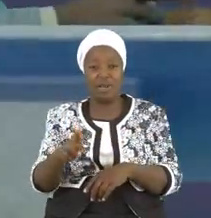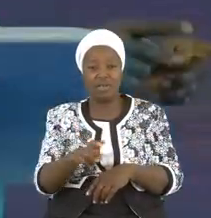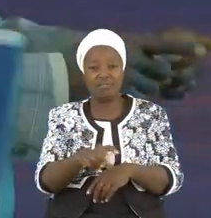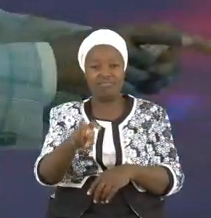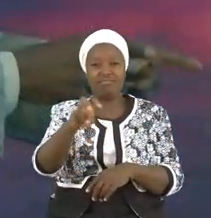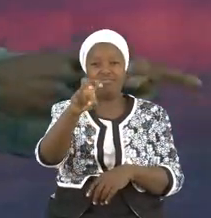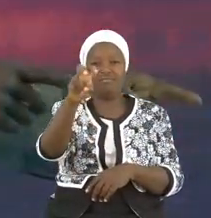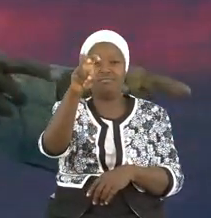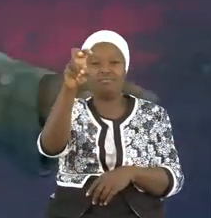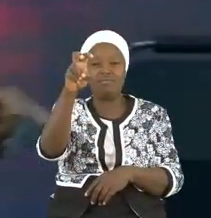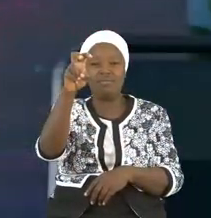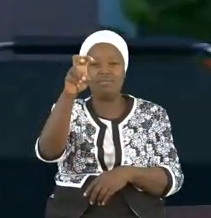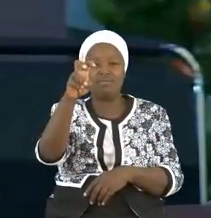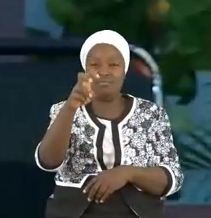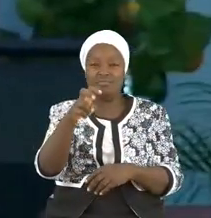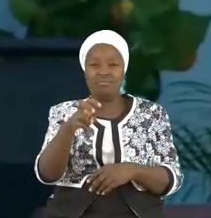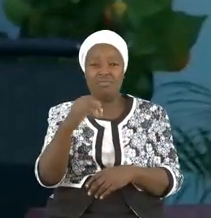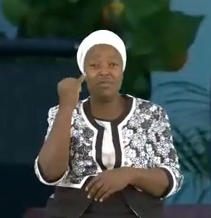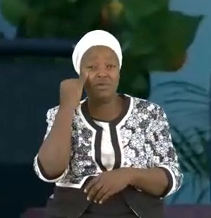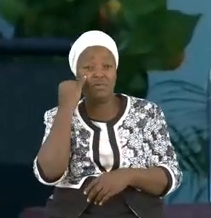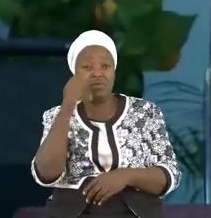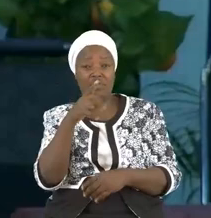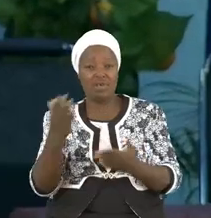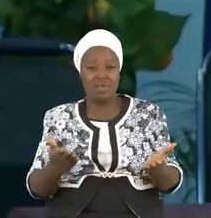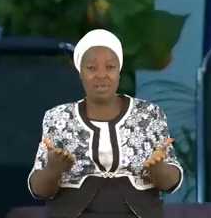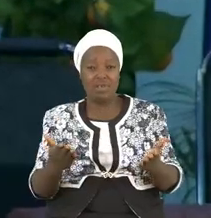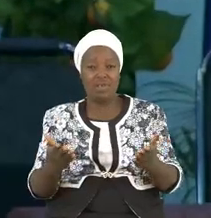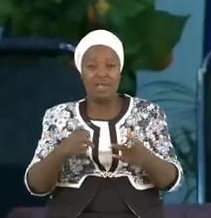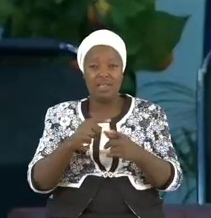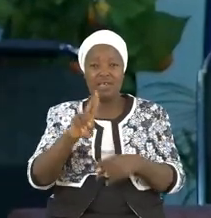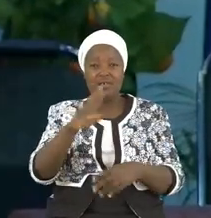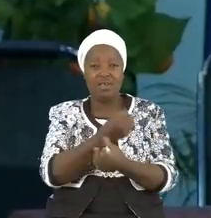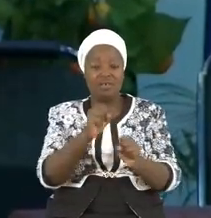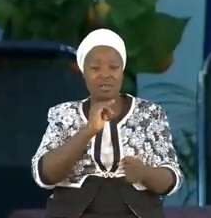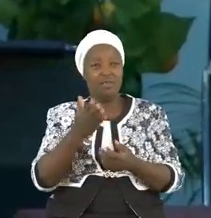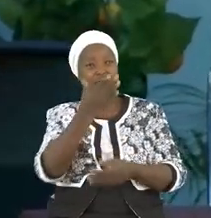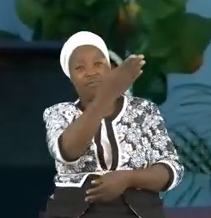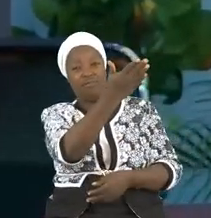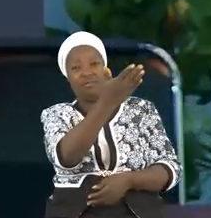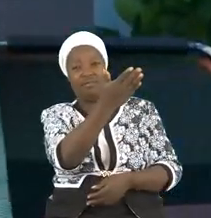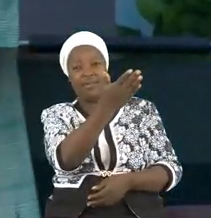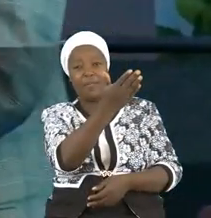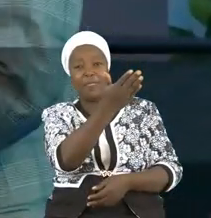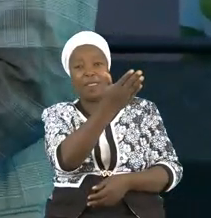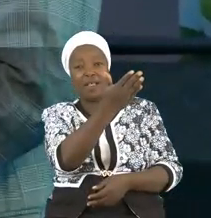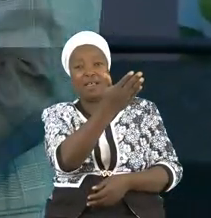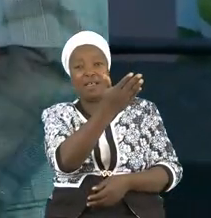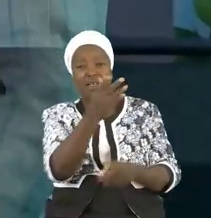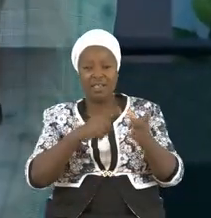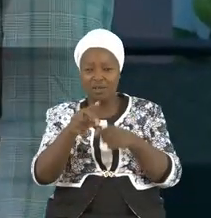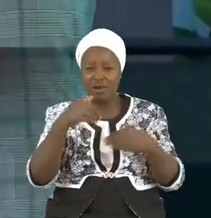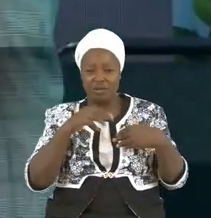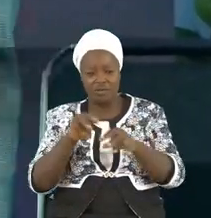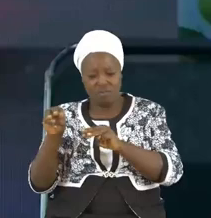are here and redemption is over there. And you need to move